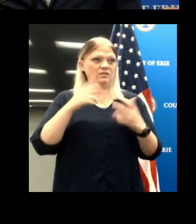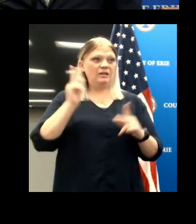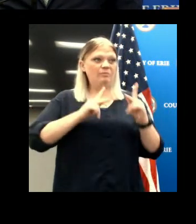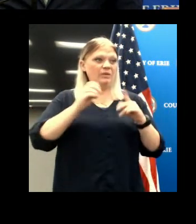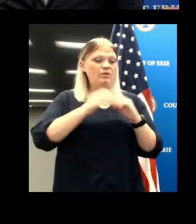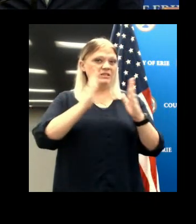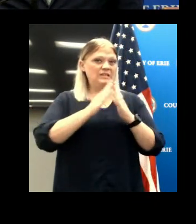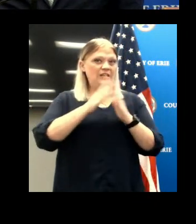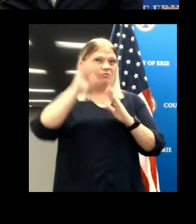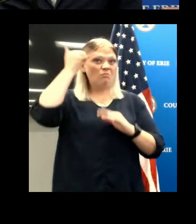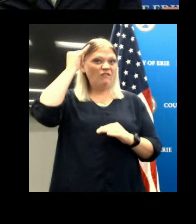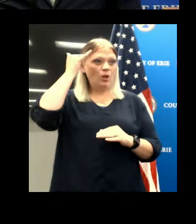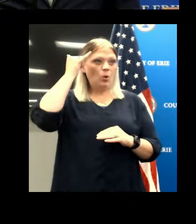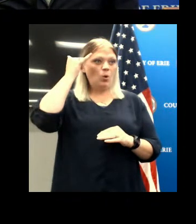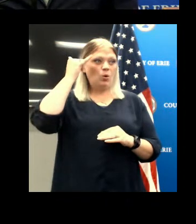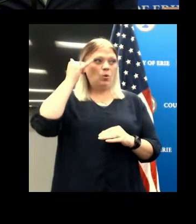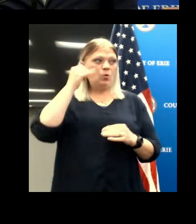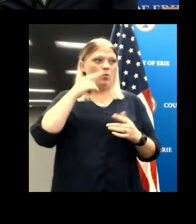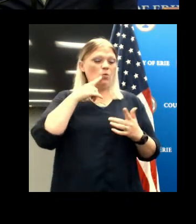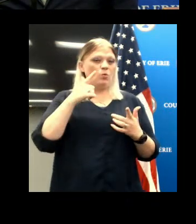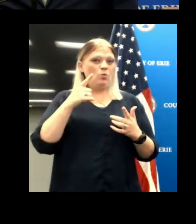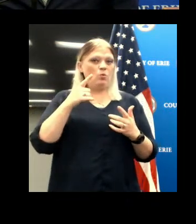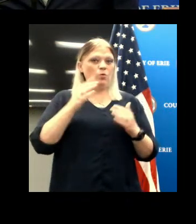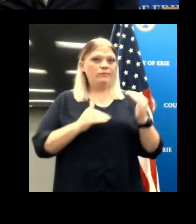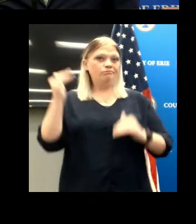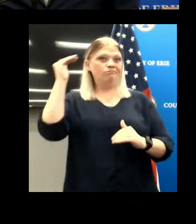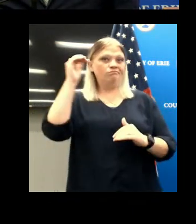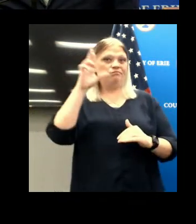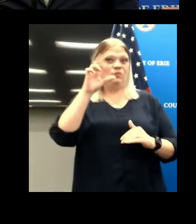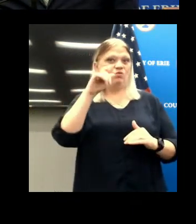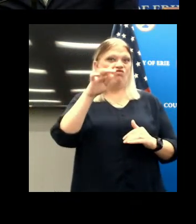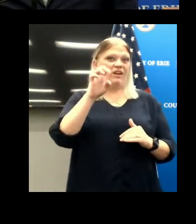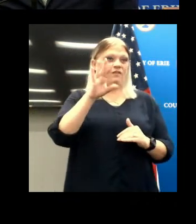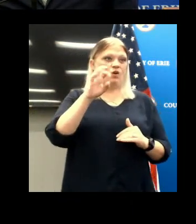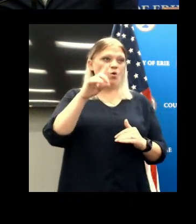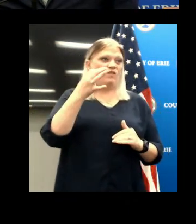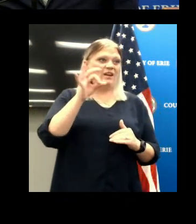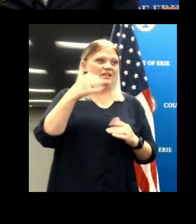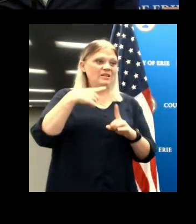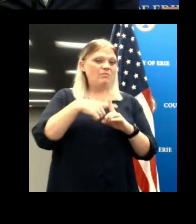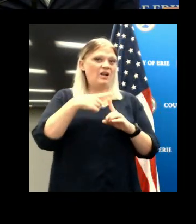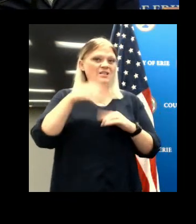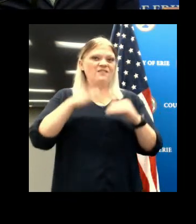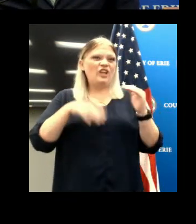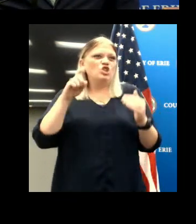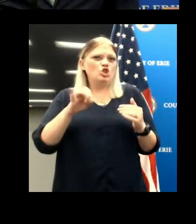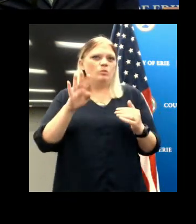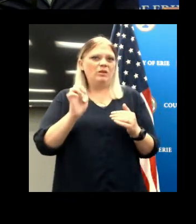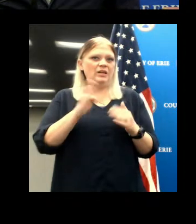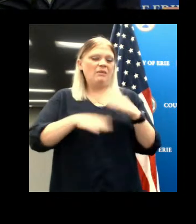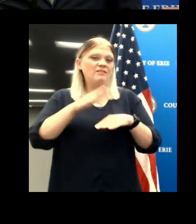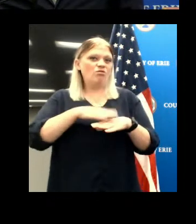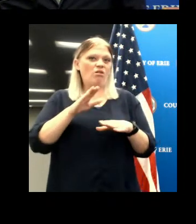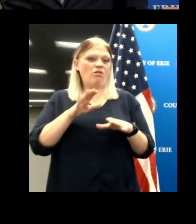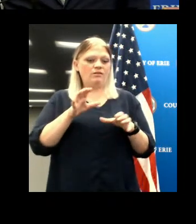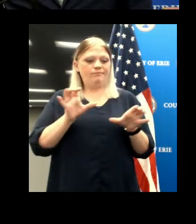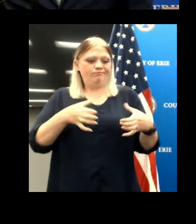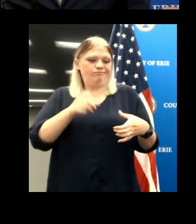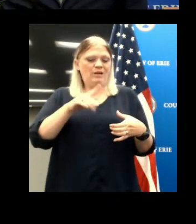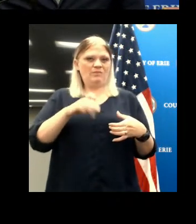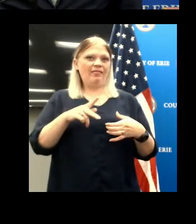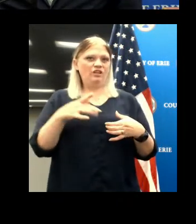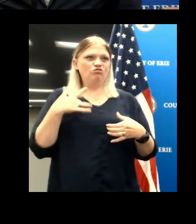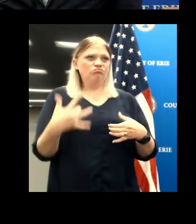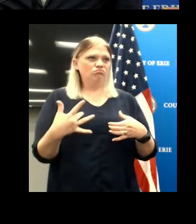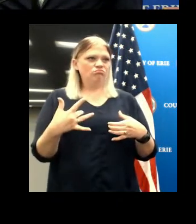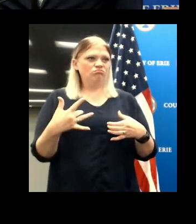in the city of Buffalo are at a greater rate of COVID-19 positive than they should be based on the population trends